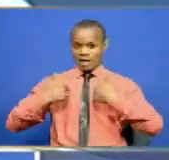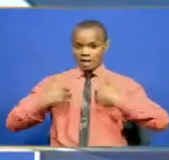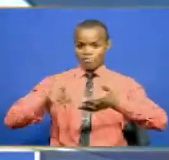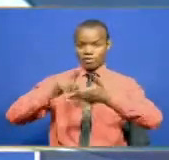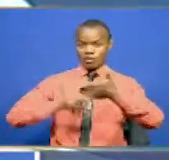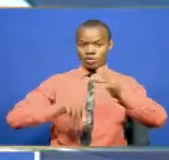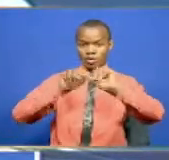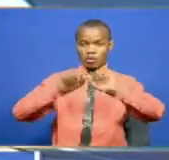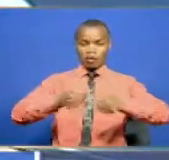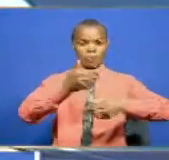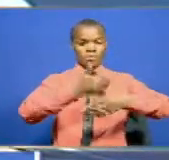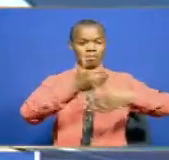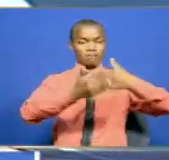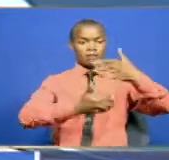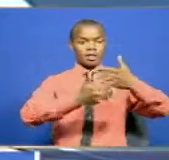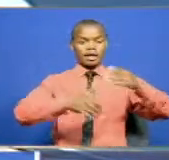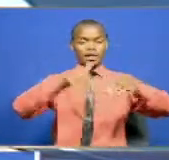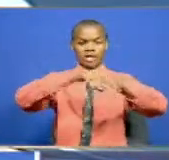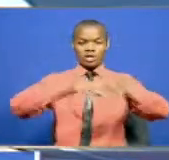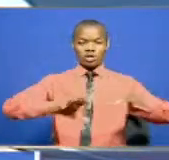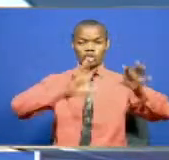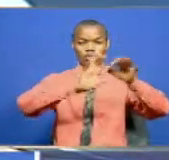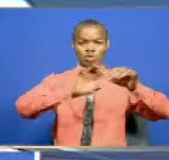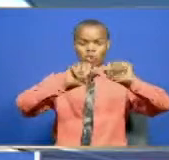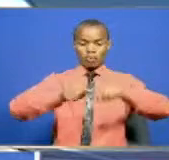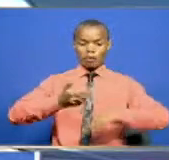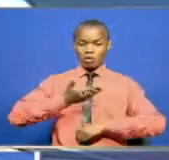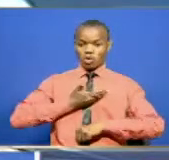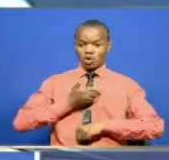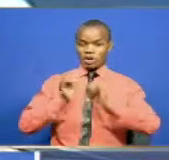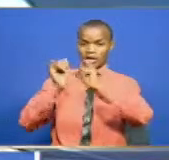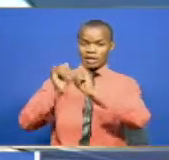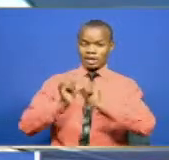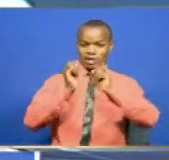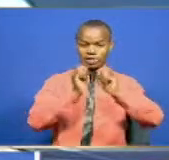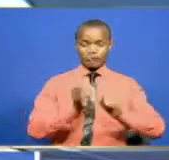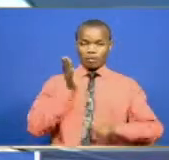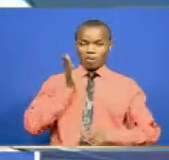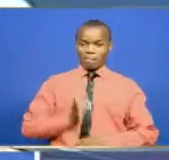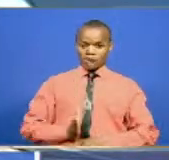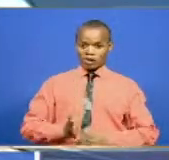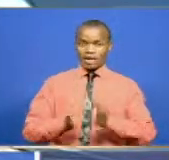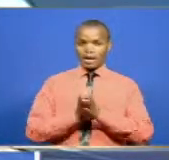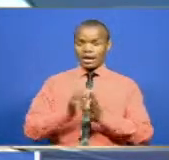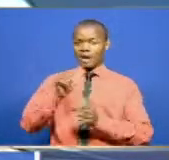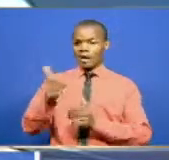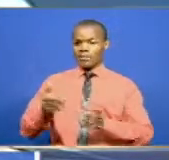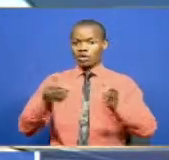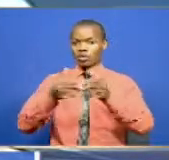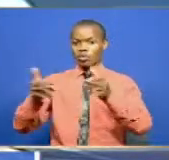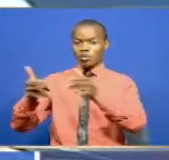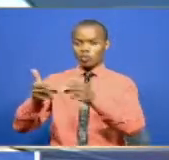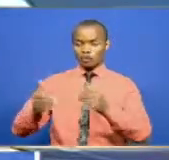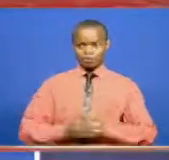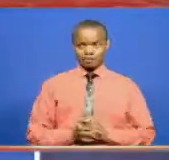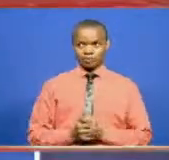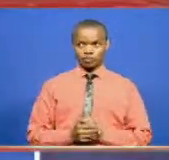of buildings into units to be owned by individual proprietors, among other elaborate provisions.